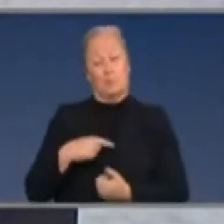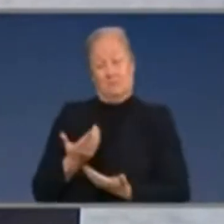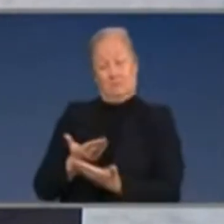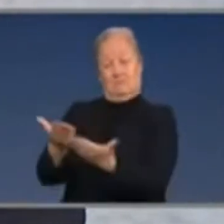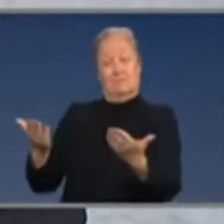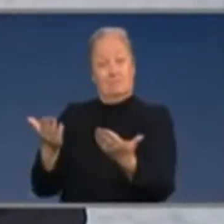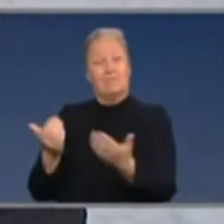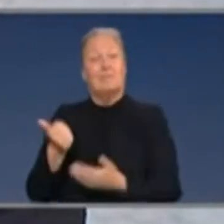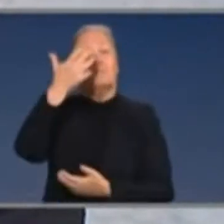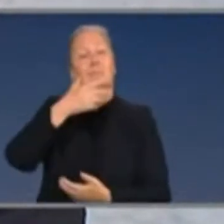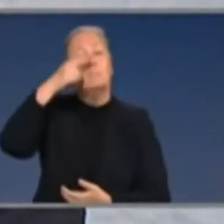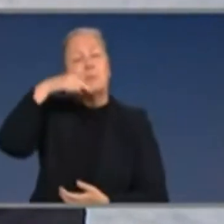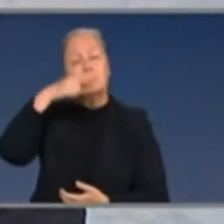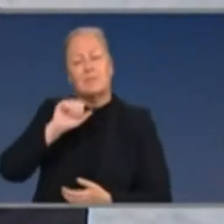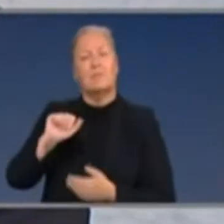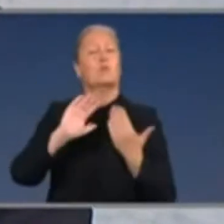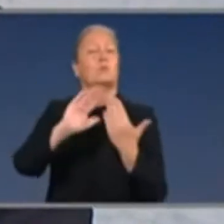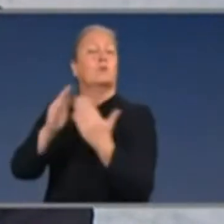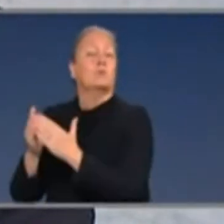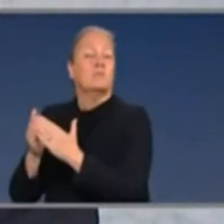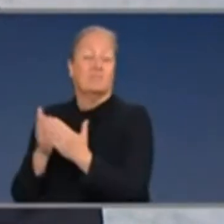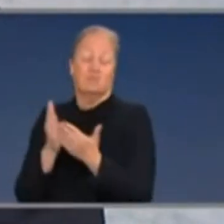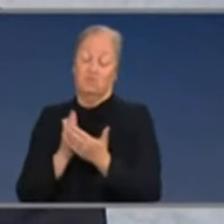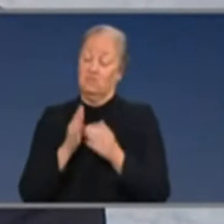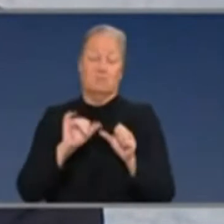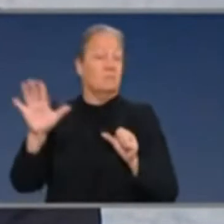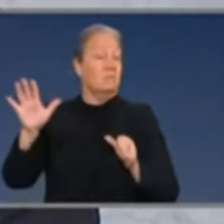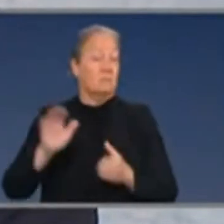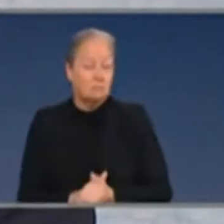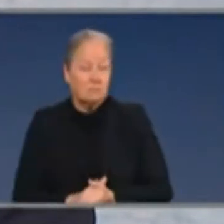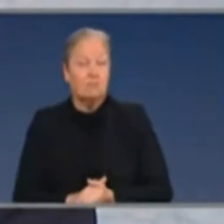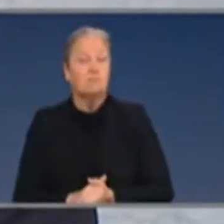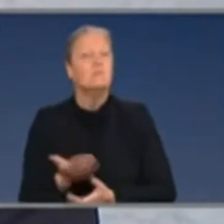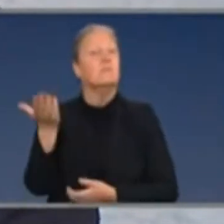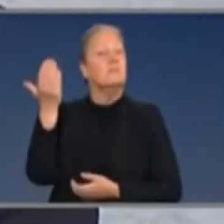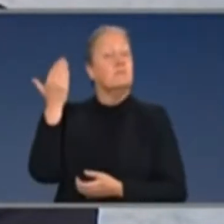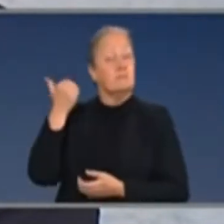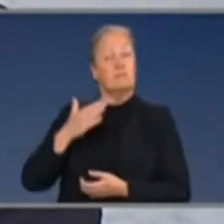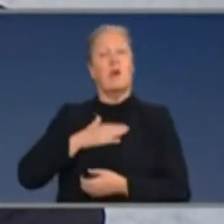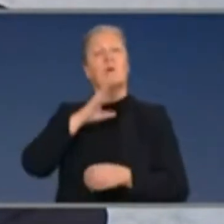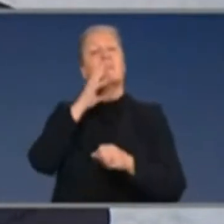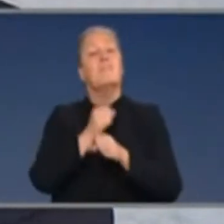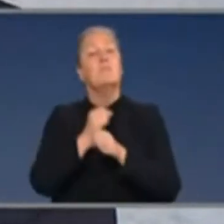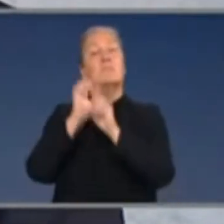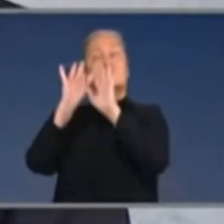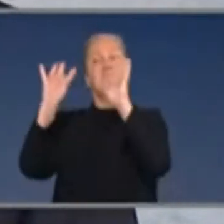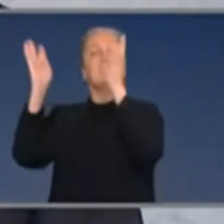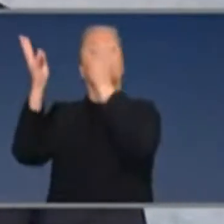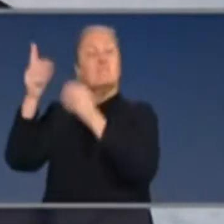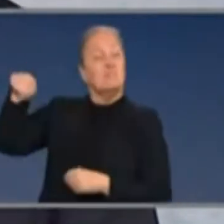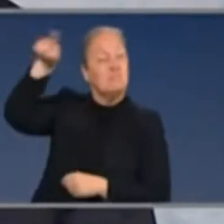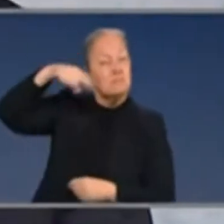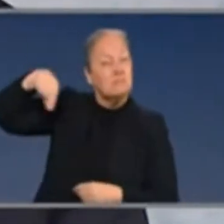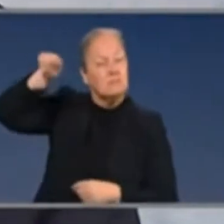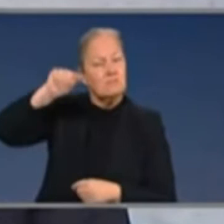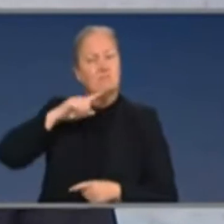communities amongst Indigenous peoples. It was, I've got to say, around the National Cabinet table, together with our elderly, our